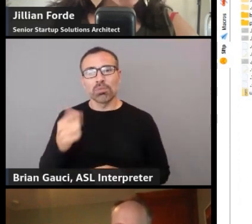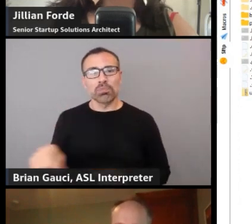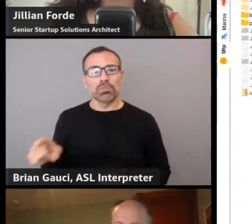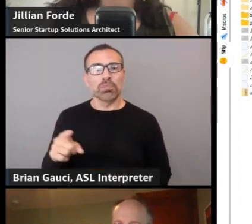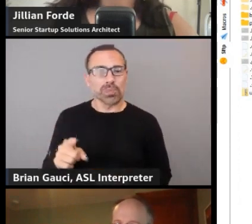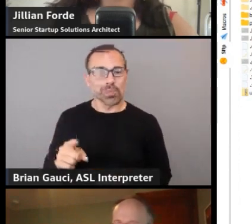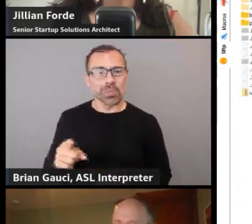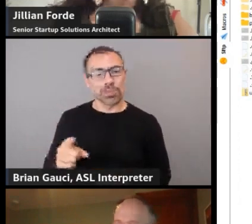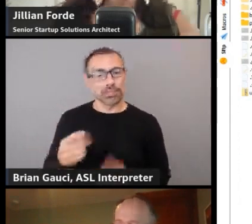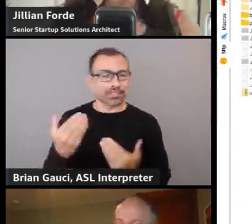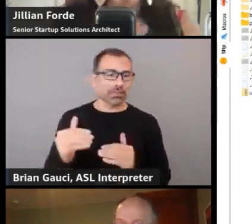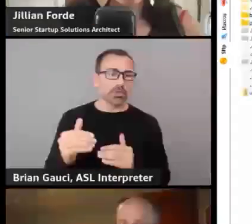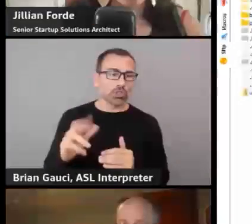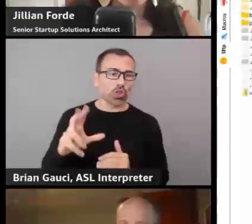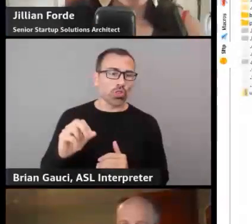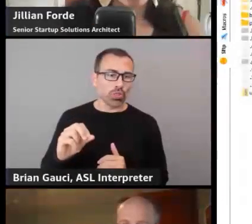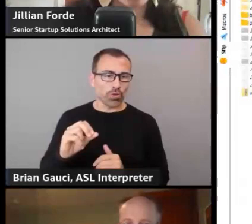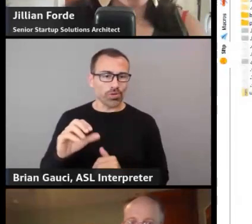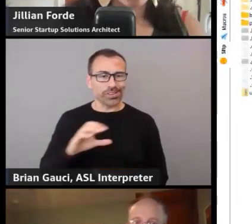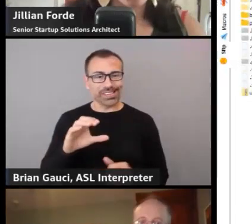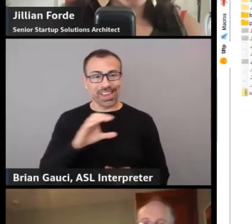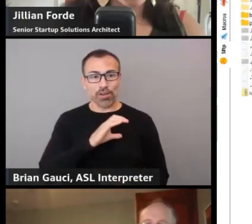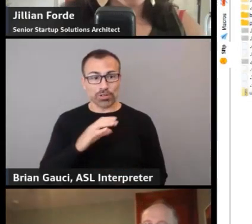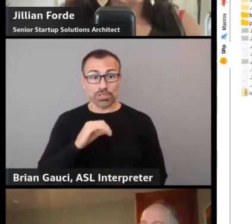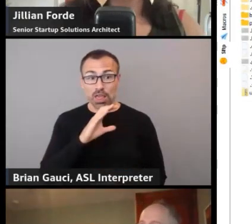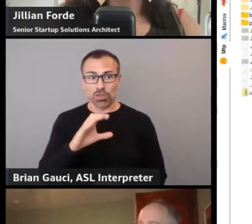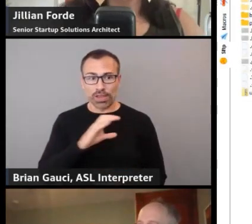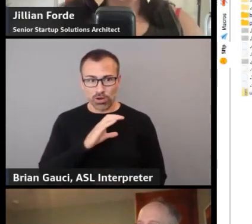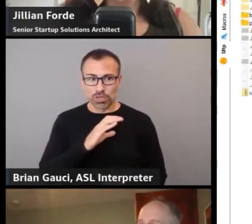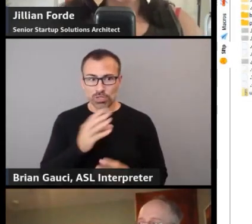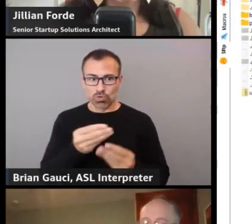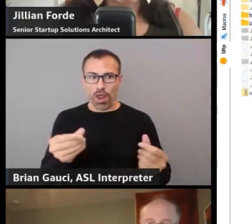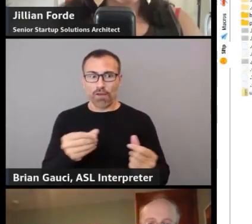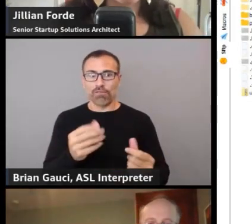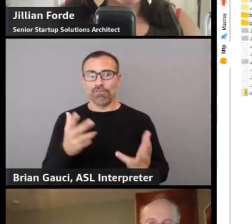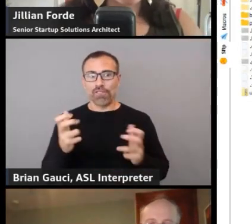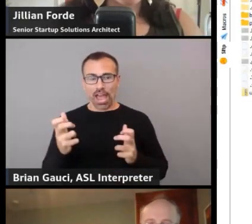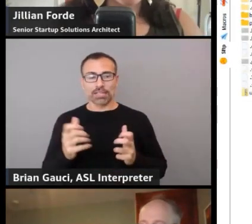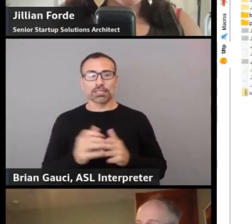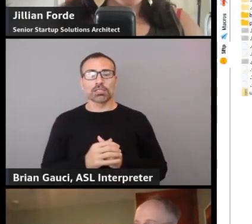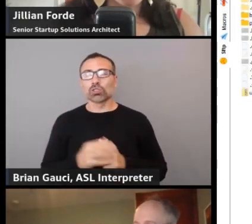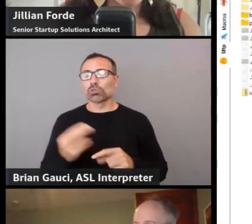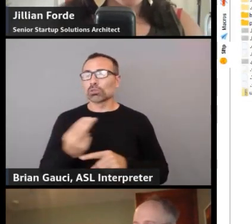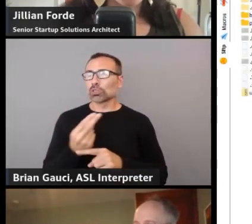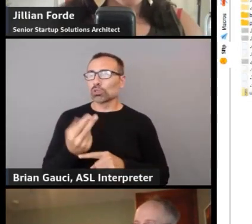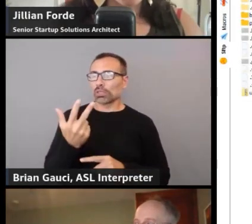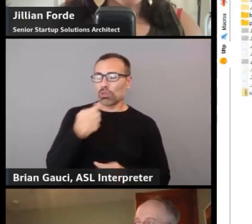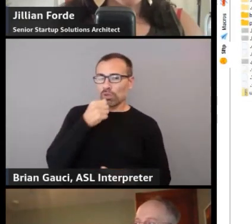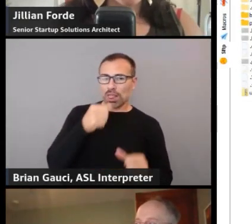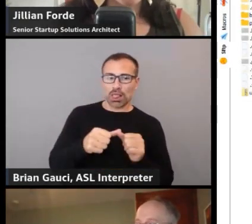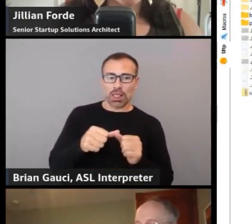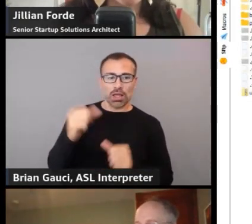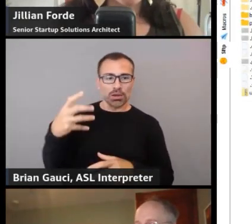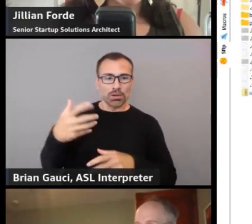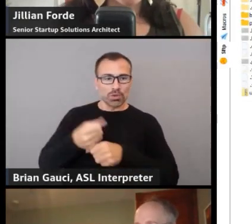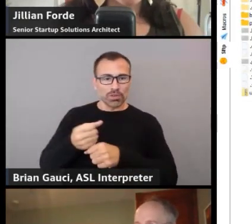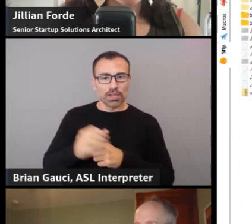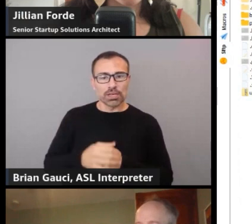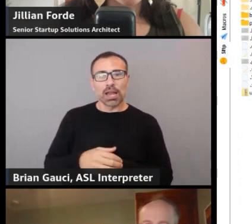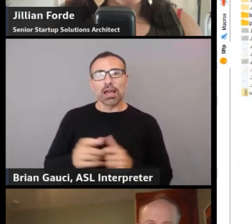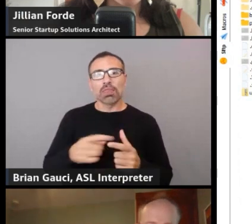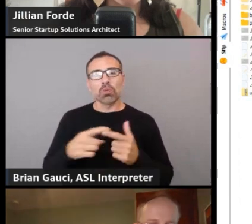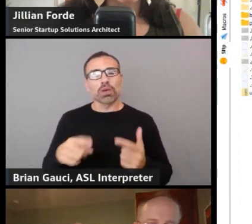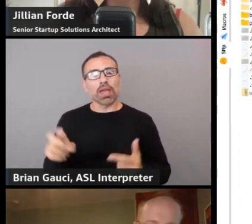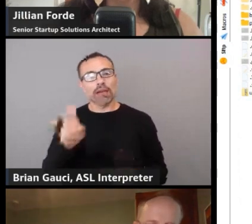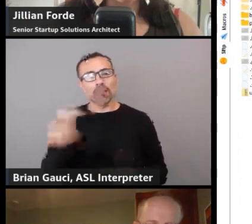30 characters, and those 30 characters run out fast. So we have a 3-letter abbreviation for each service, and then we have a transport for the service.